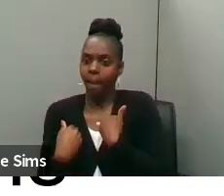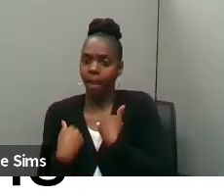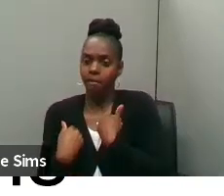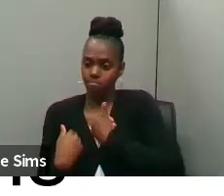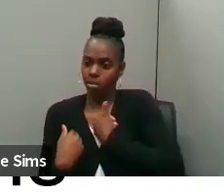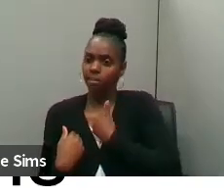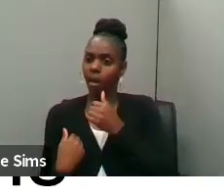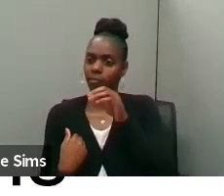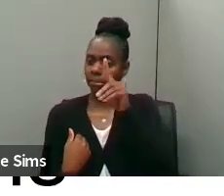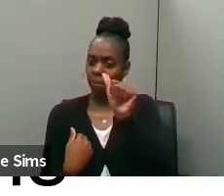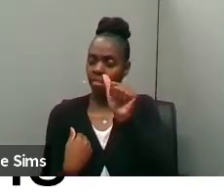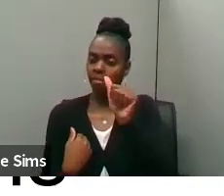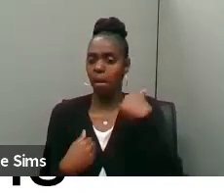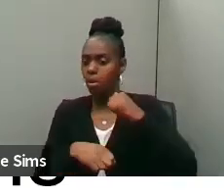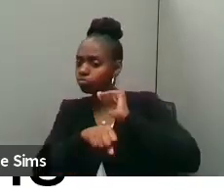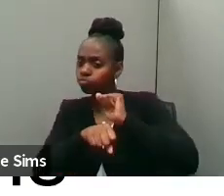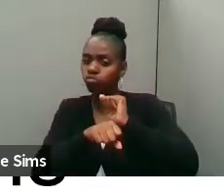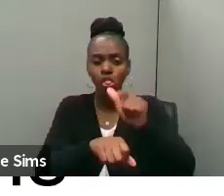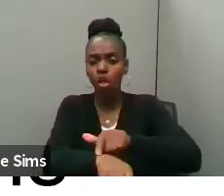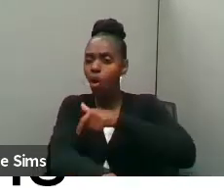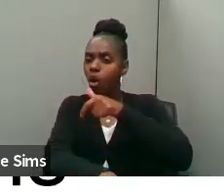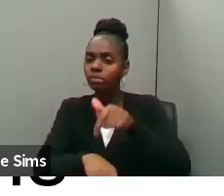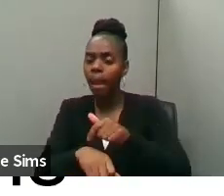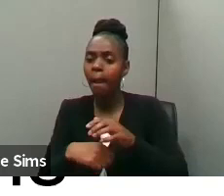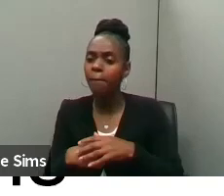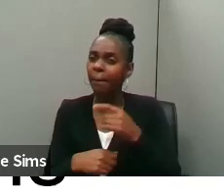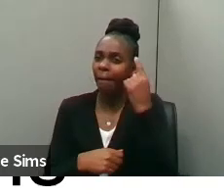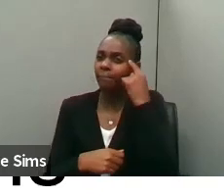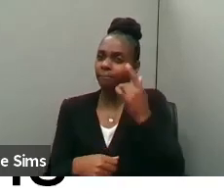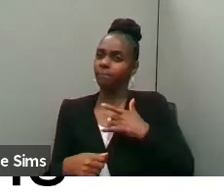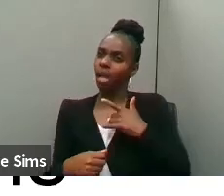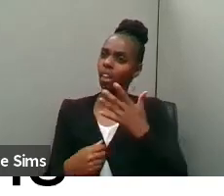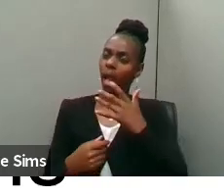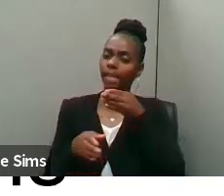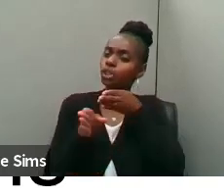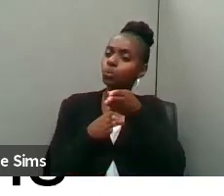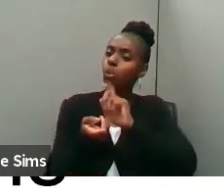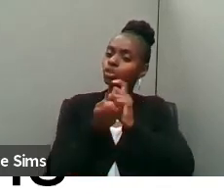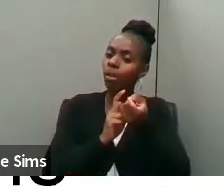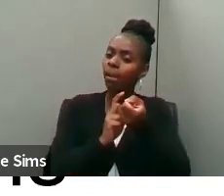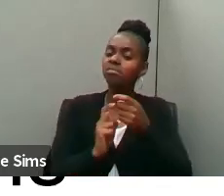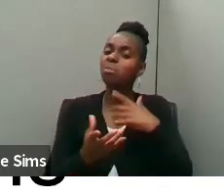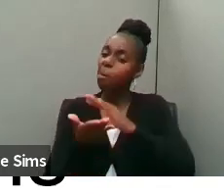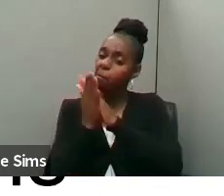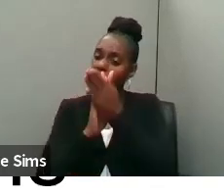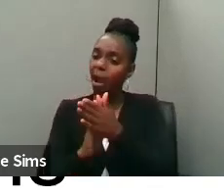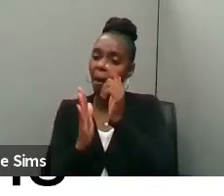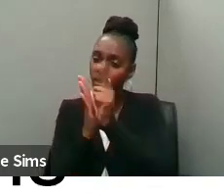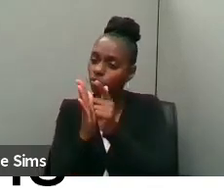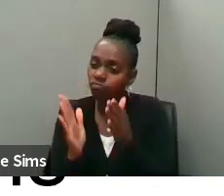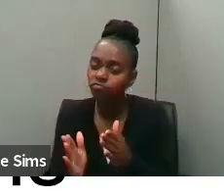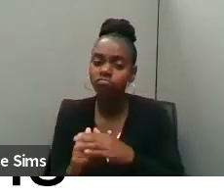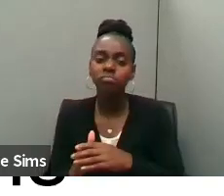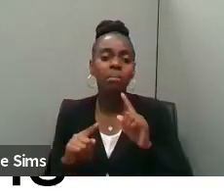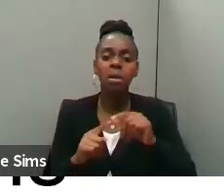a chef for a long time, and I'm deciding that it's time for a career change, and now I'd like to be an attorney, and I apply for and am found eligible